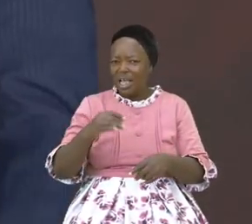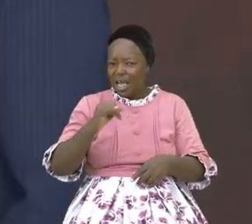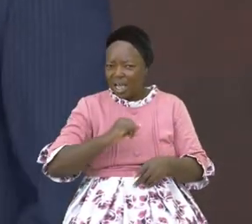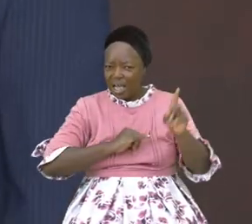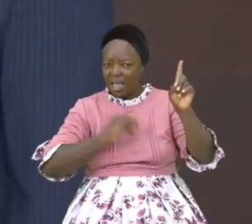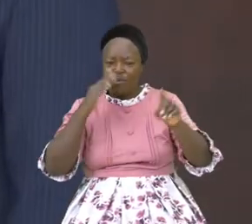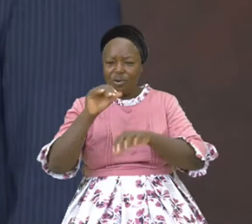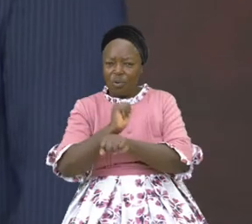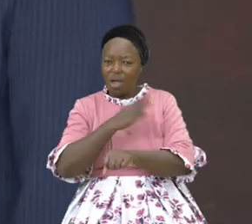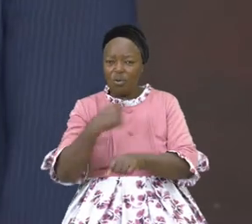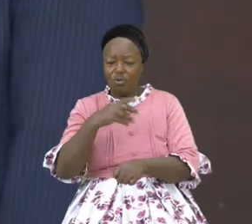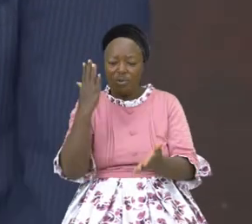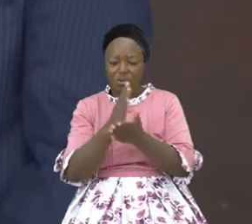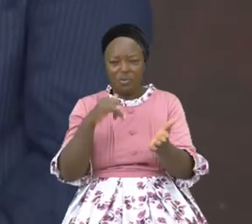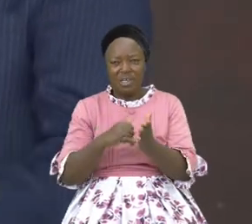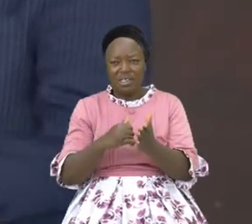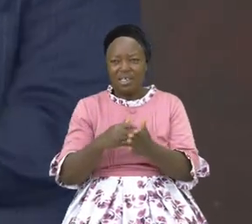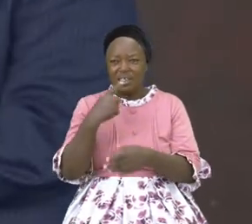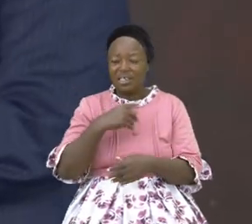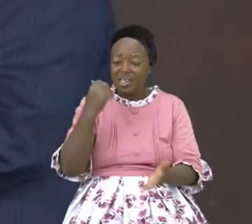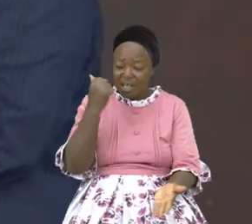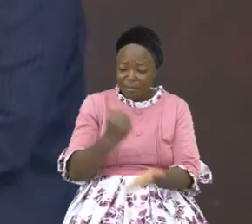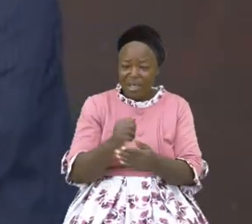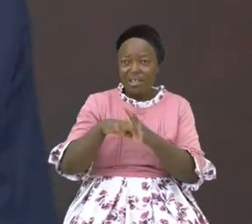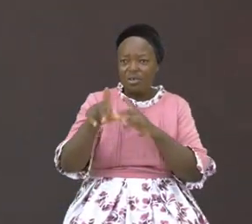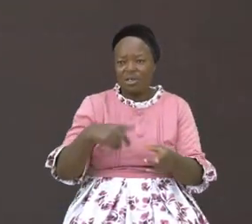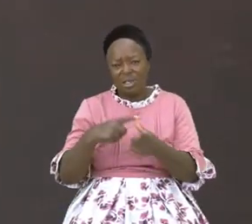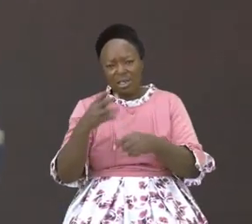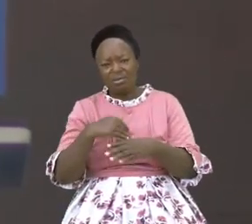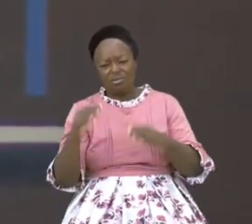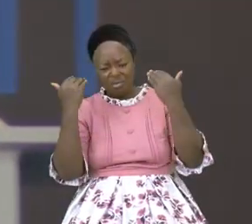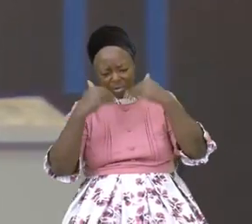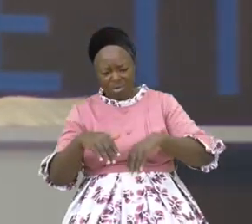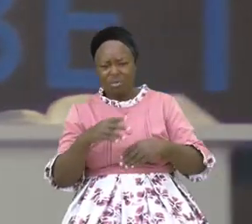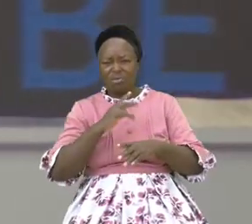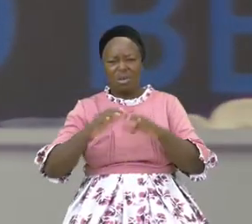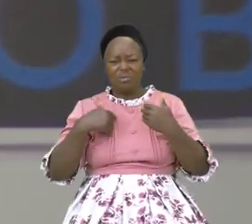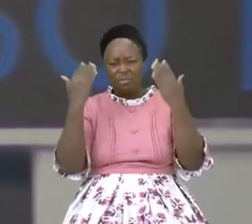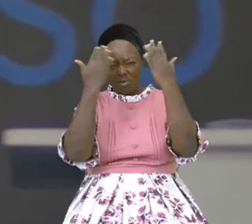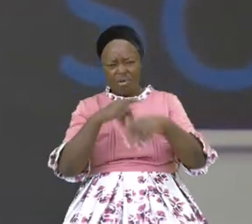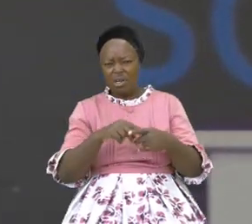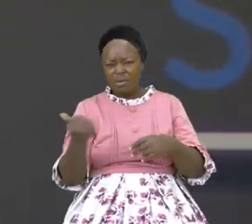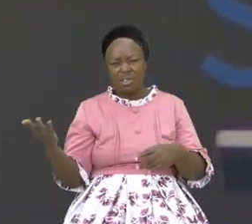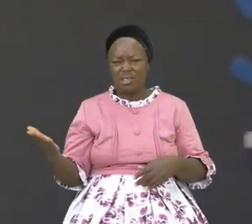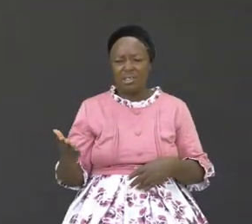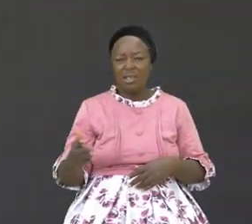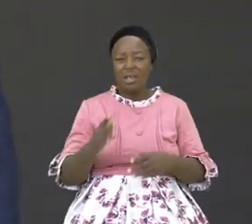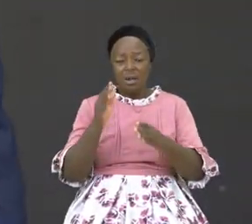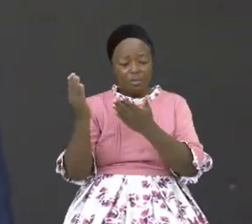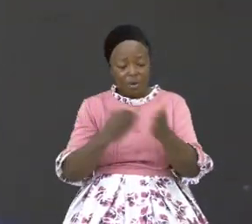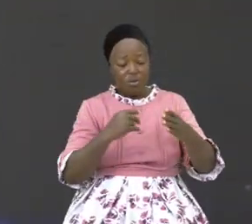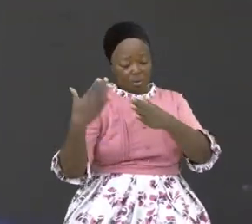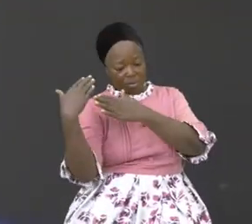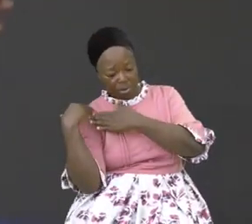amen in your life. And what do you have to be worried about? Bring your body to the Lord and leave it there. Bring